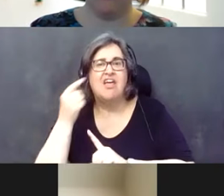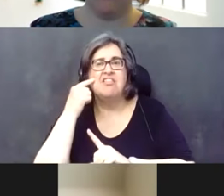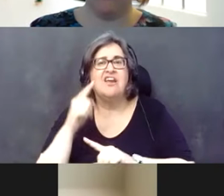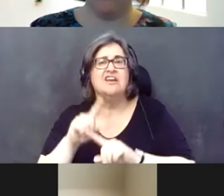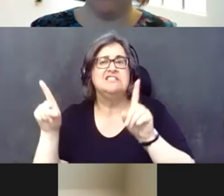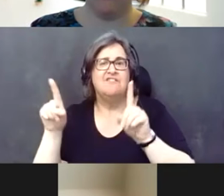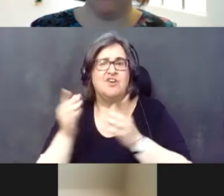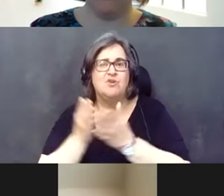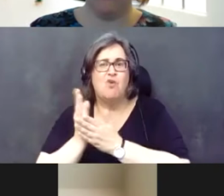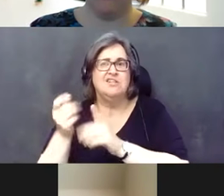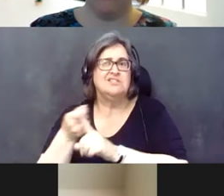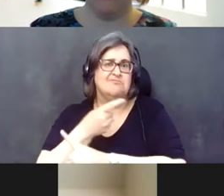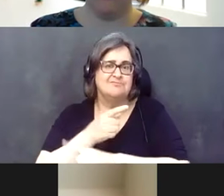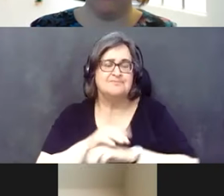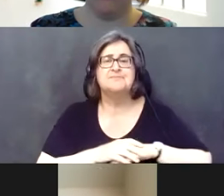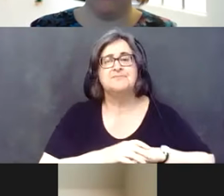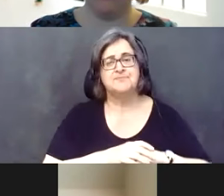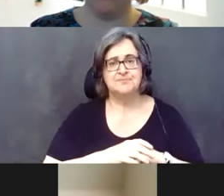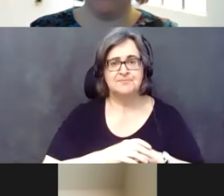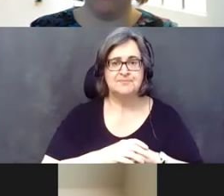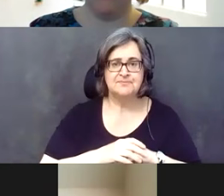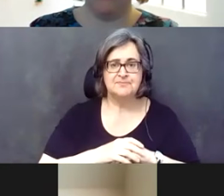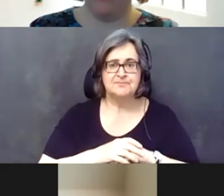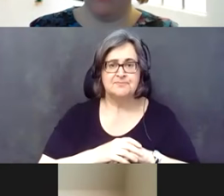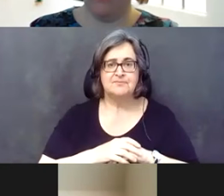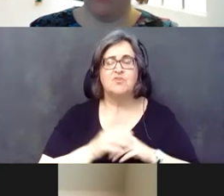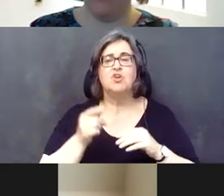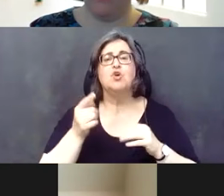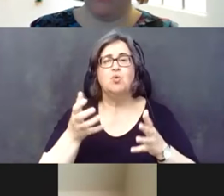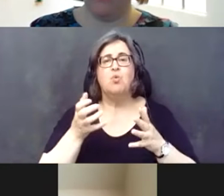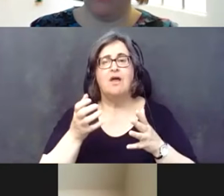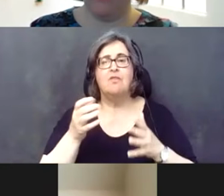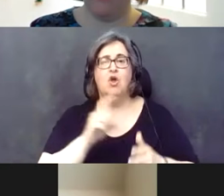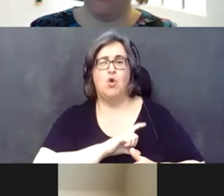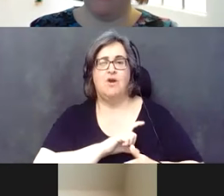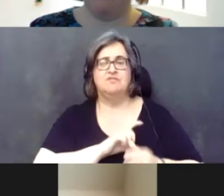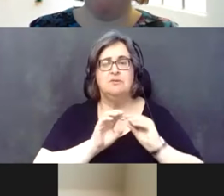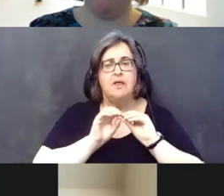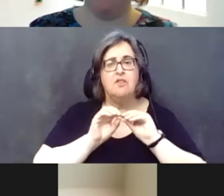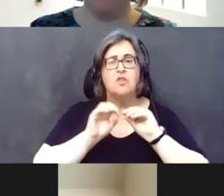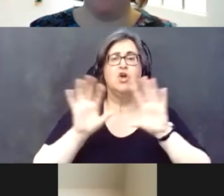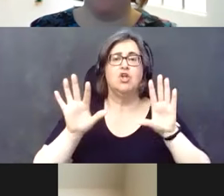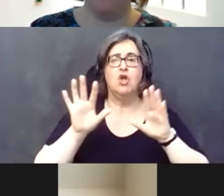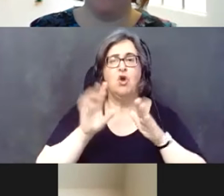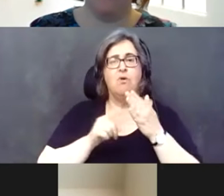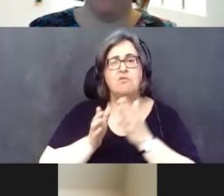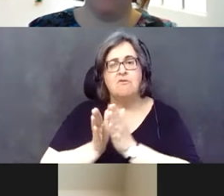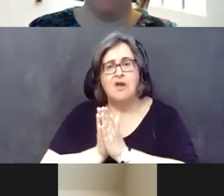Okay, I understand. And you just want to have the officers to be clear with what they're